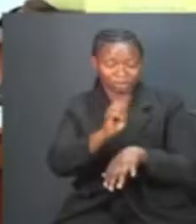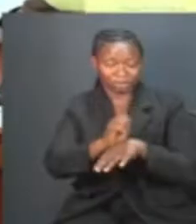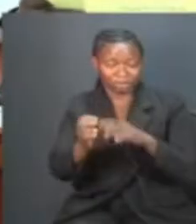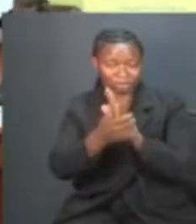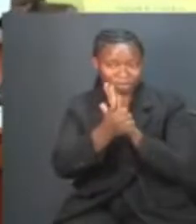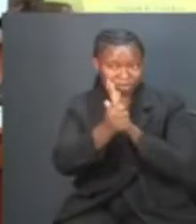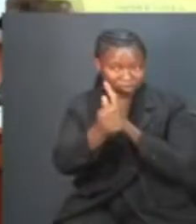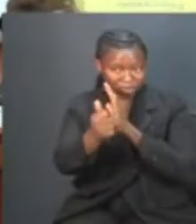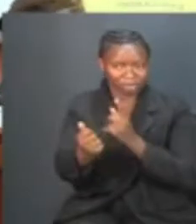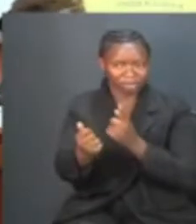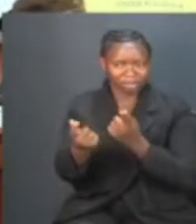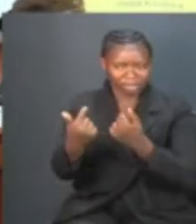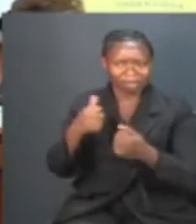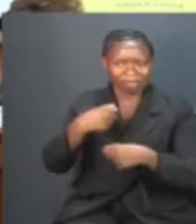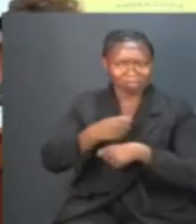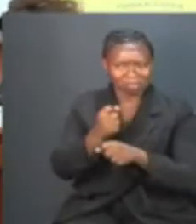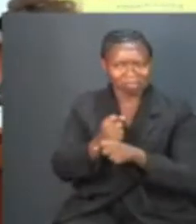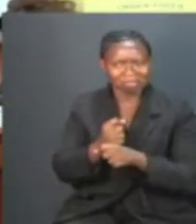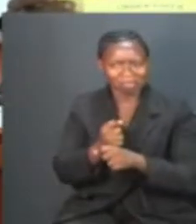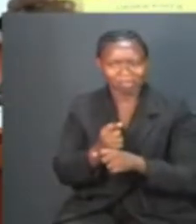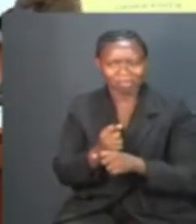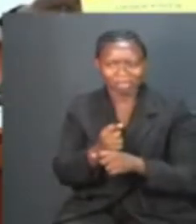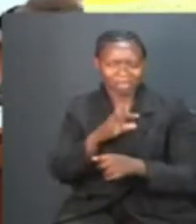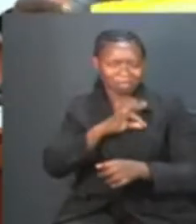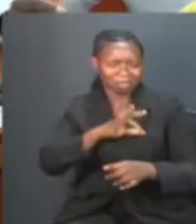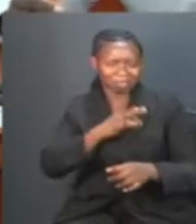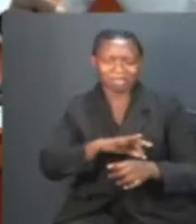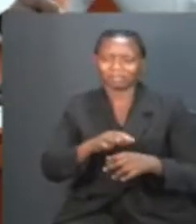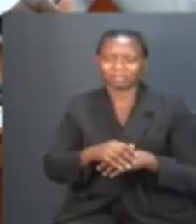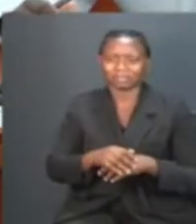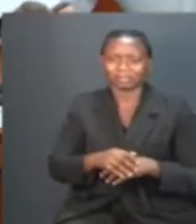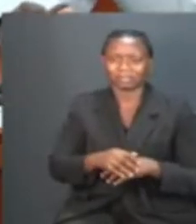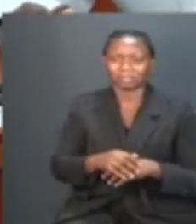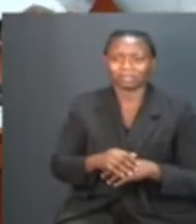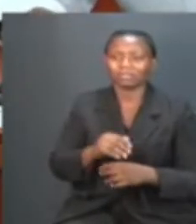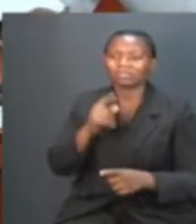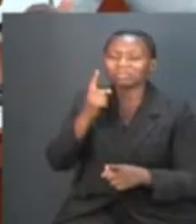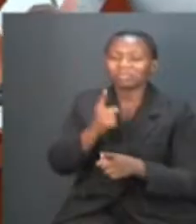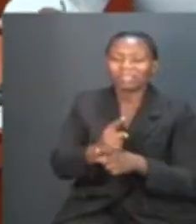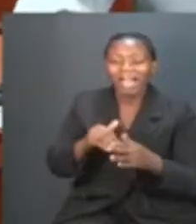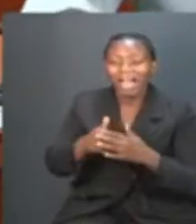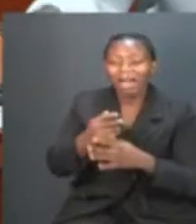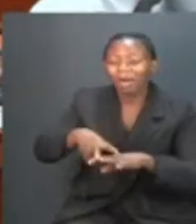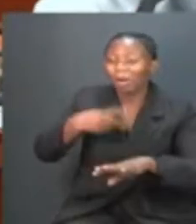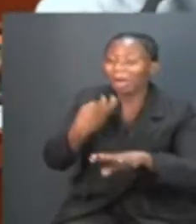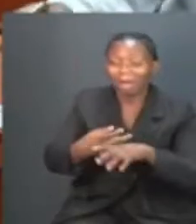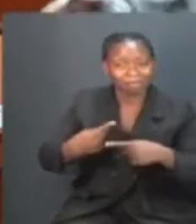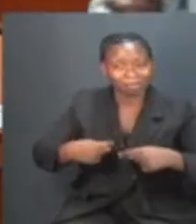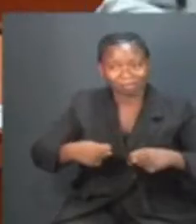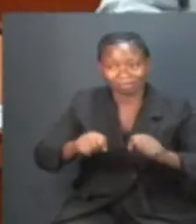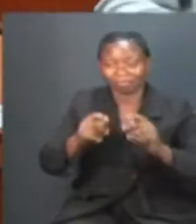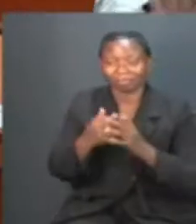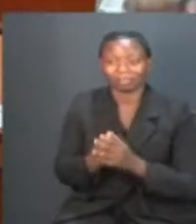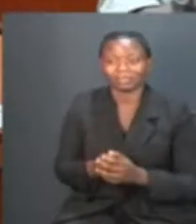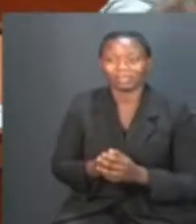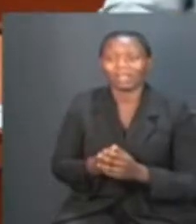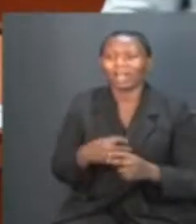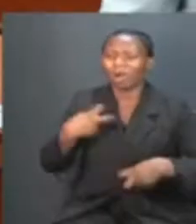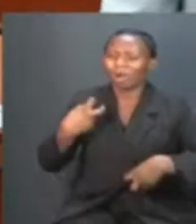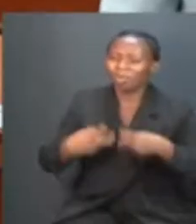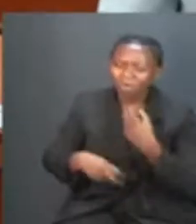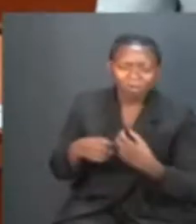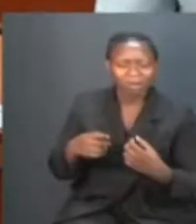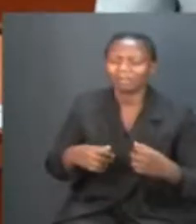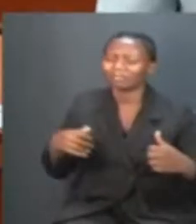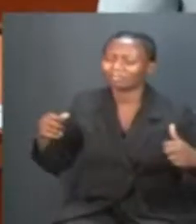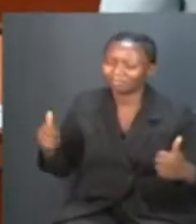actually bearing fruits. It's not that they lack them. It's just that no matter how hard they try, the obstacles are